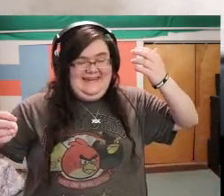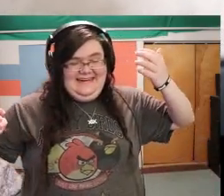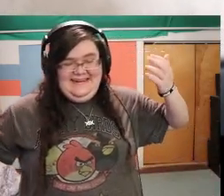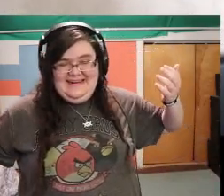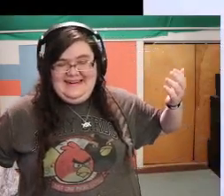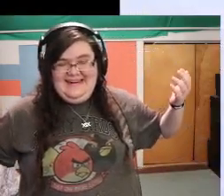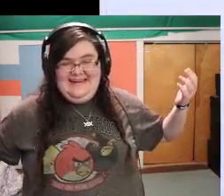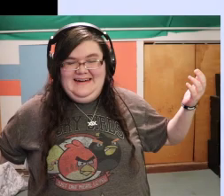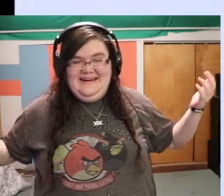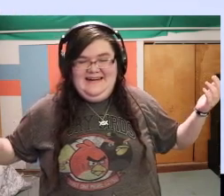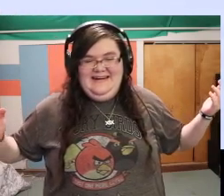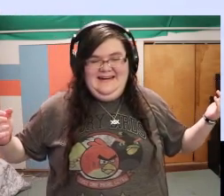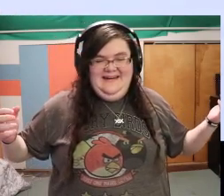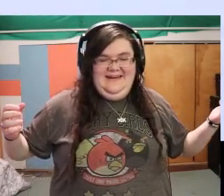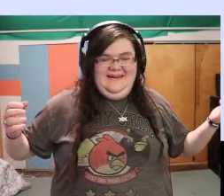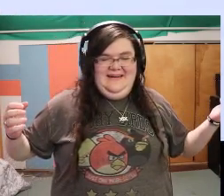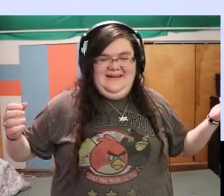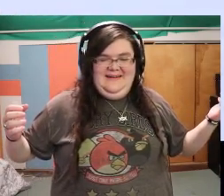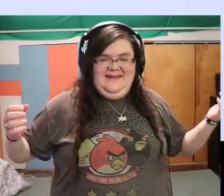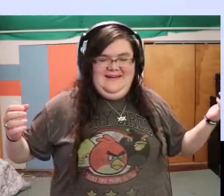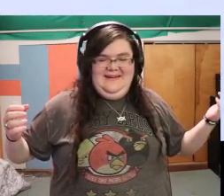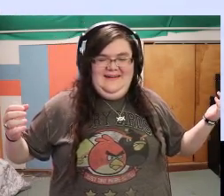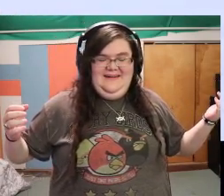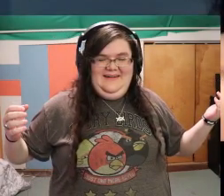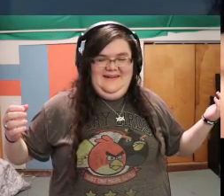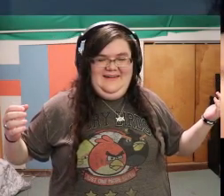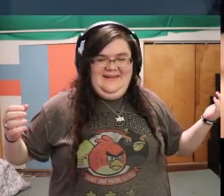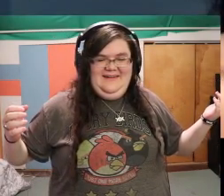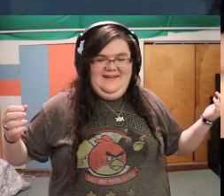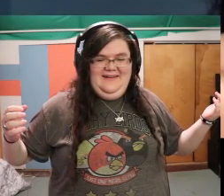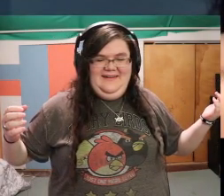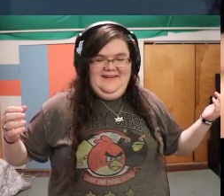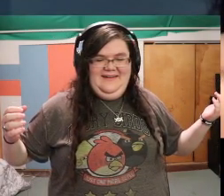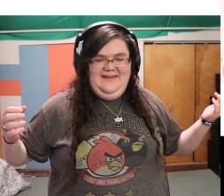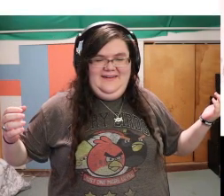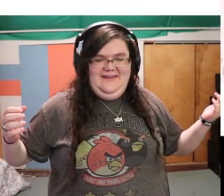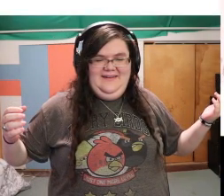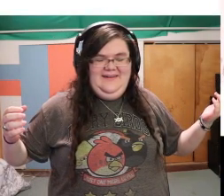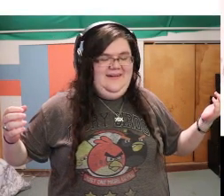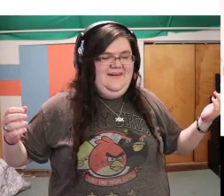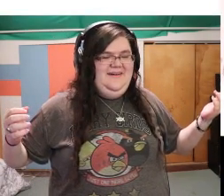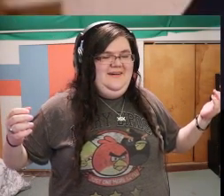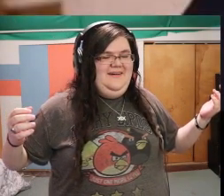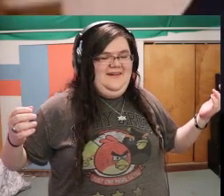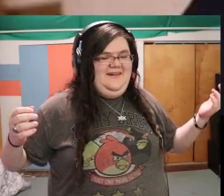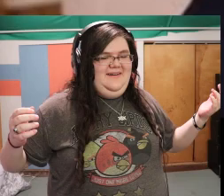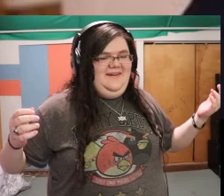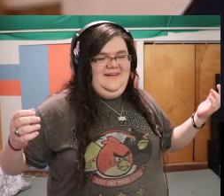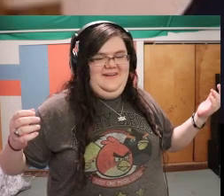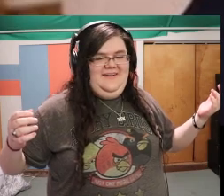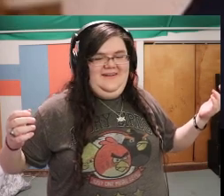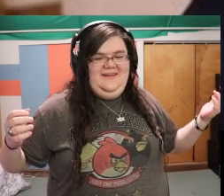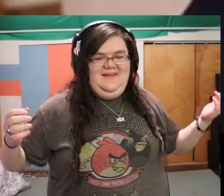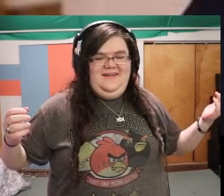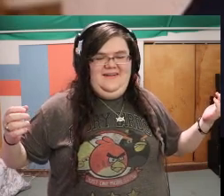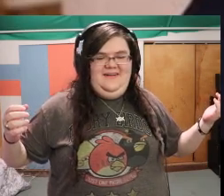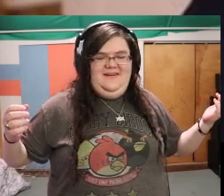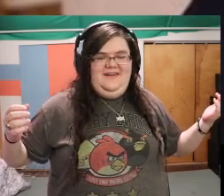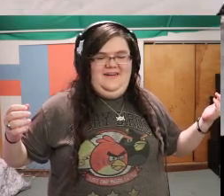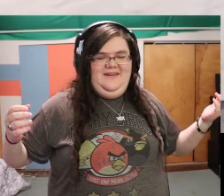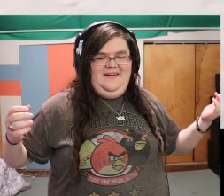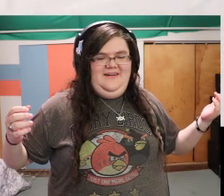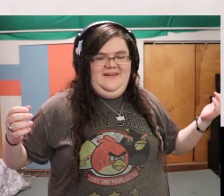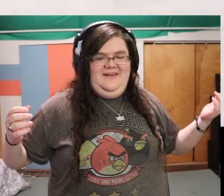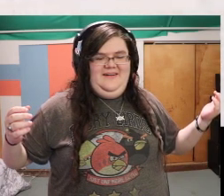what is happening? Twice, I'ma give you some advice. Get some exercise. You skinny little twig. Your girl looks like a pig, but your channel's growing big. Rice, I'm kissing. That's